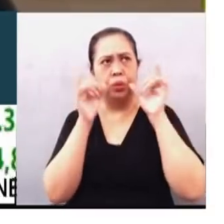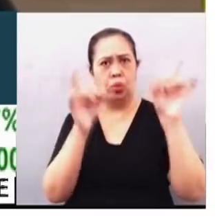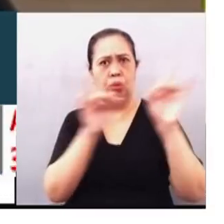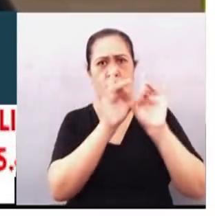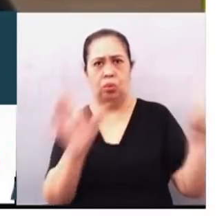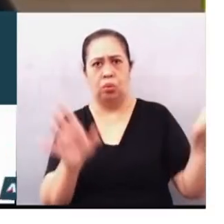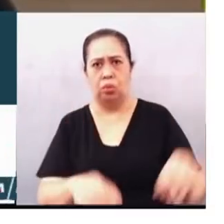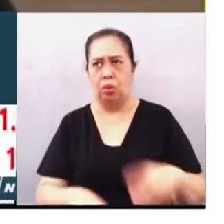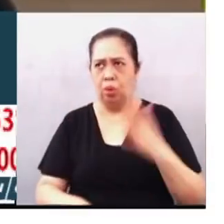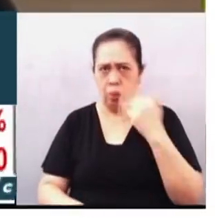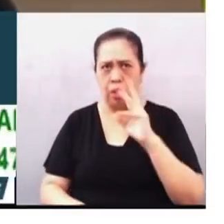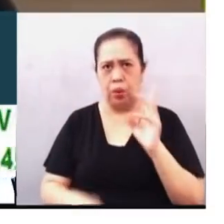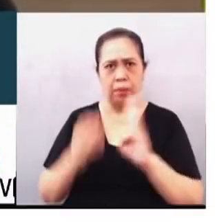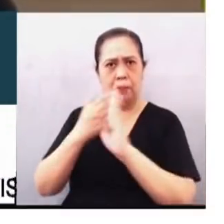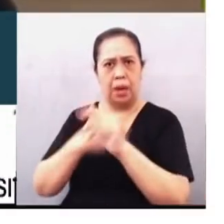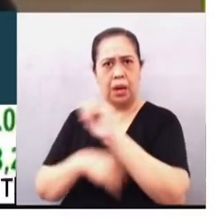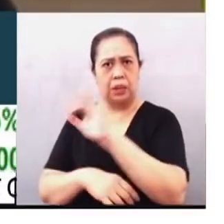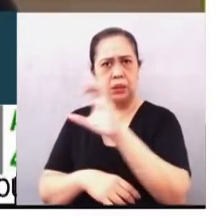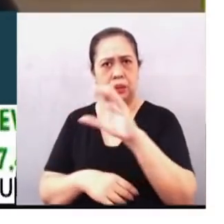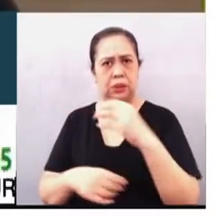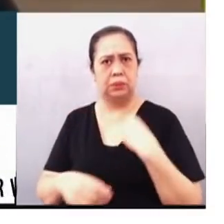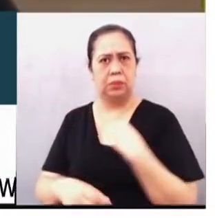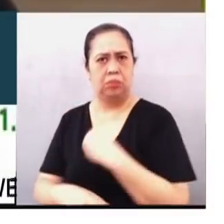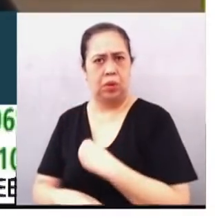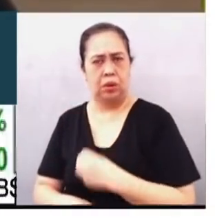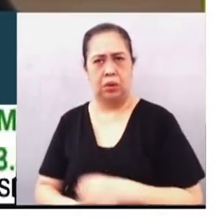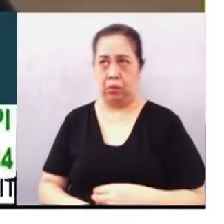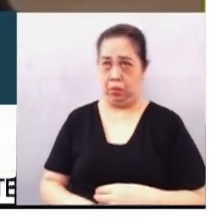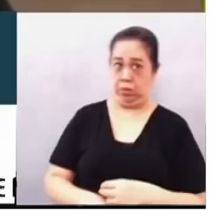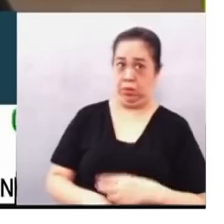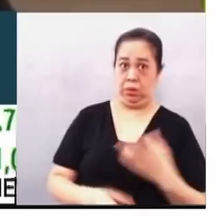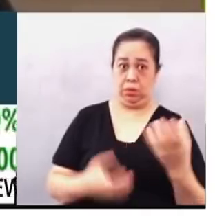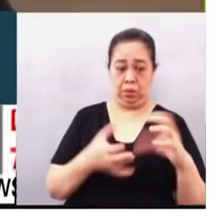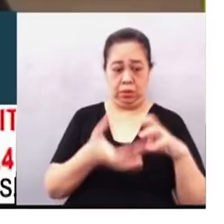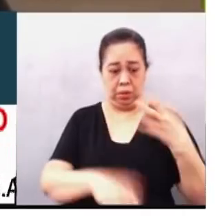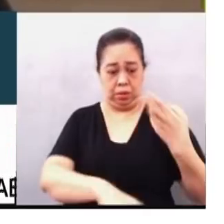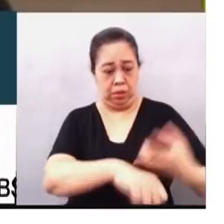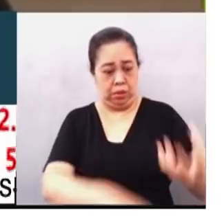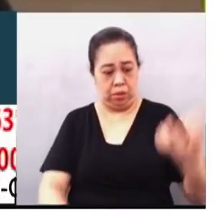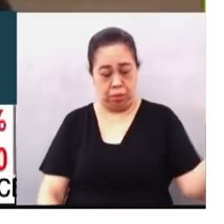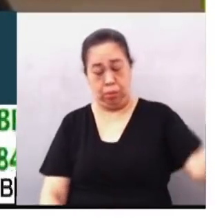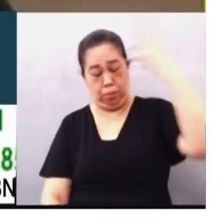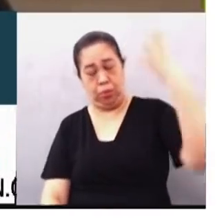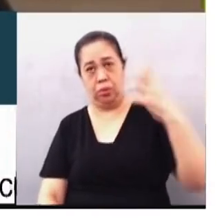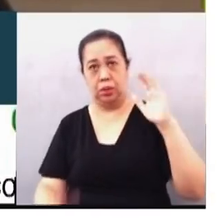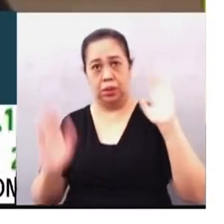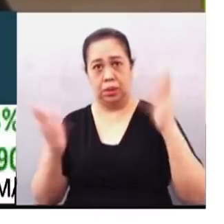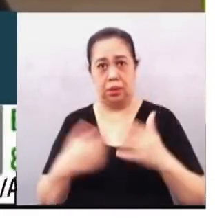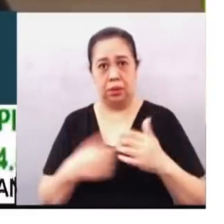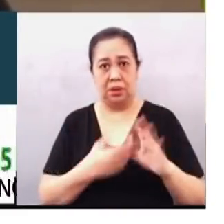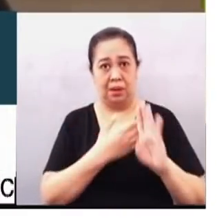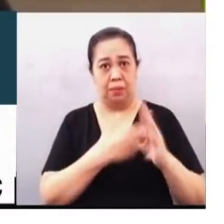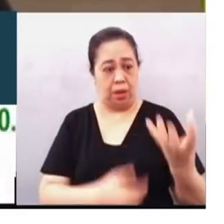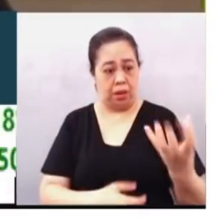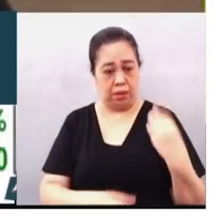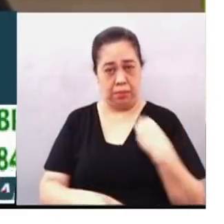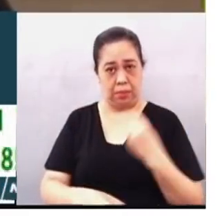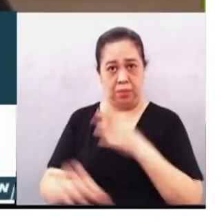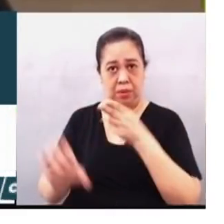Why would I para kung kumuha ng bato na ipukpok ko sa ulo ko diyan. Ibalik ko yung membership natin sa